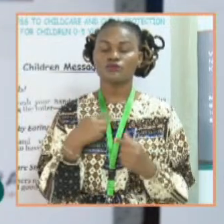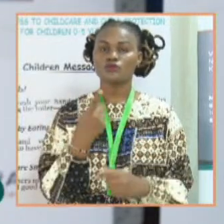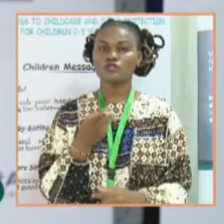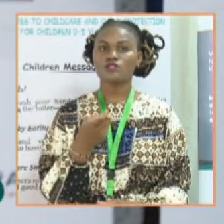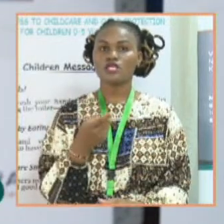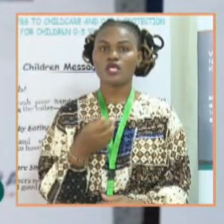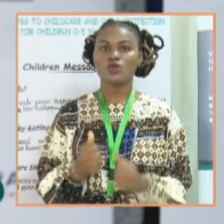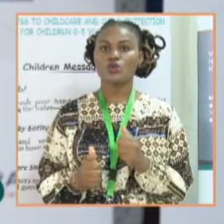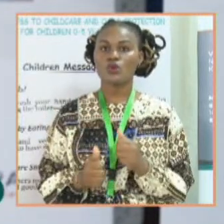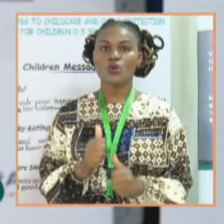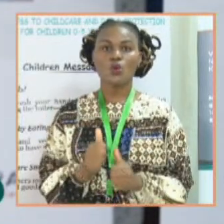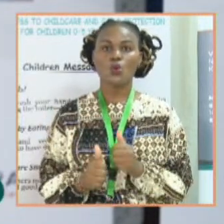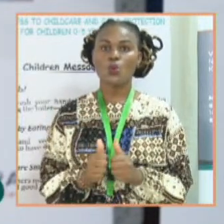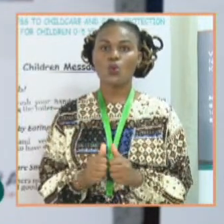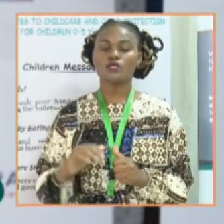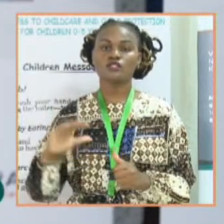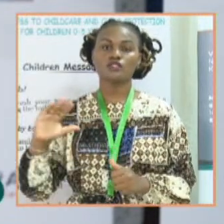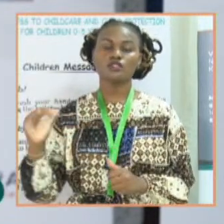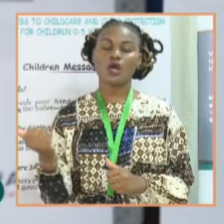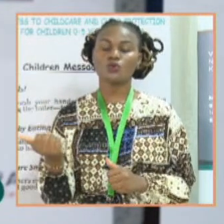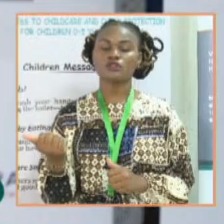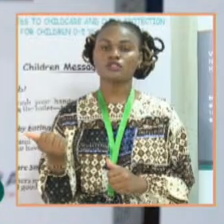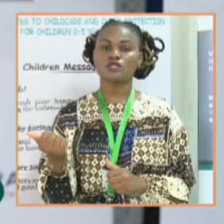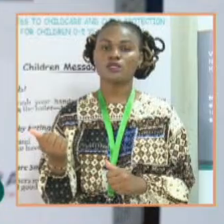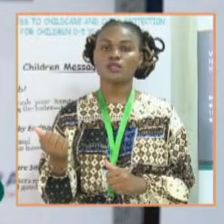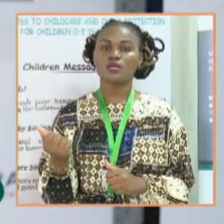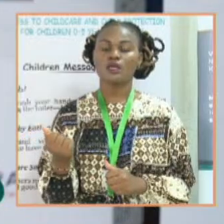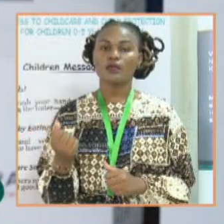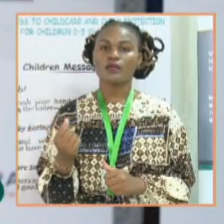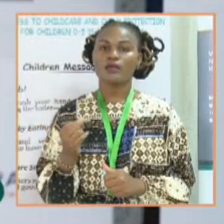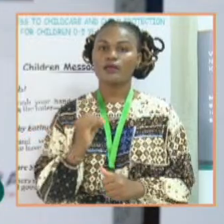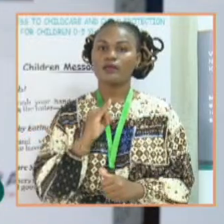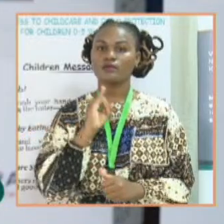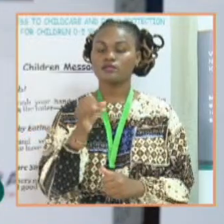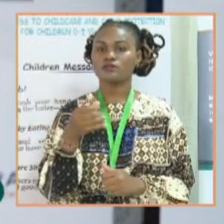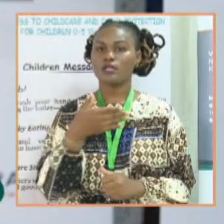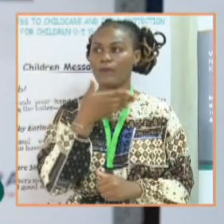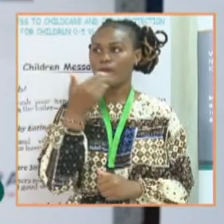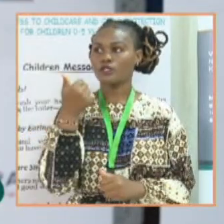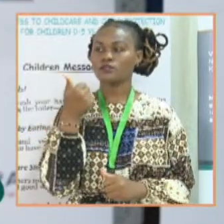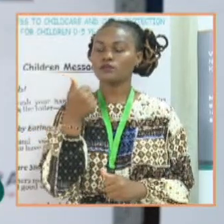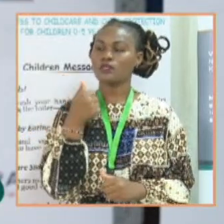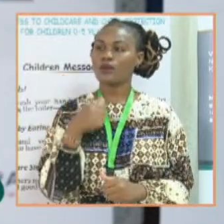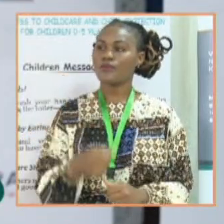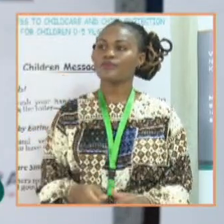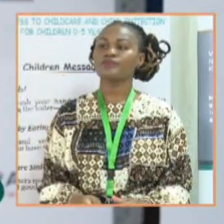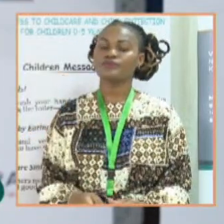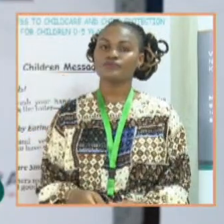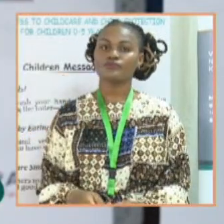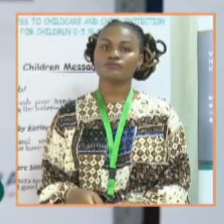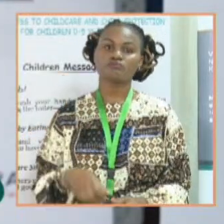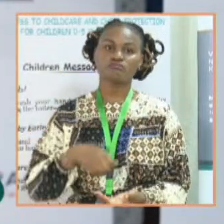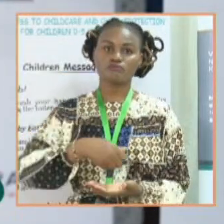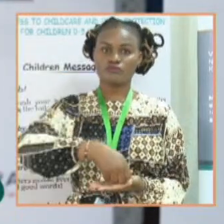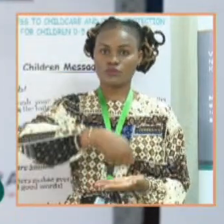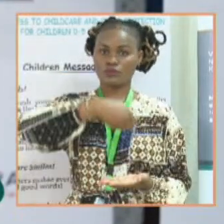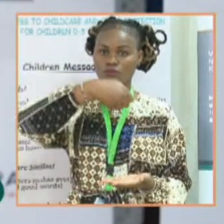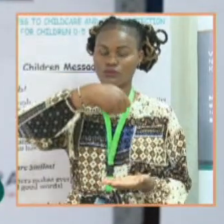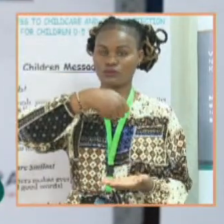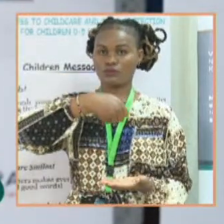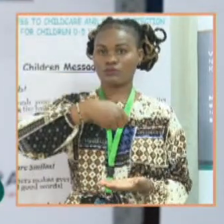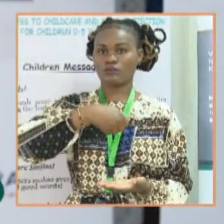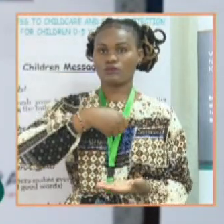your overview? And then I also would have wanted to hear about, in terms of the budgets, and I know we have experts